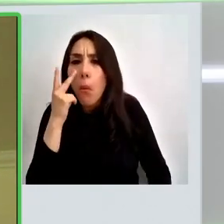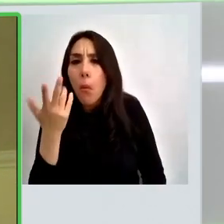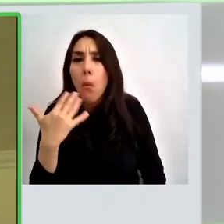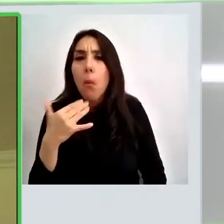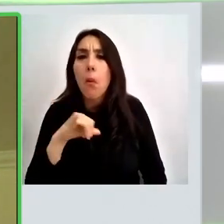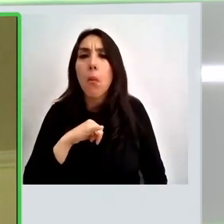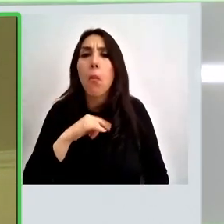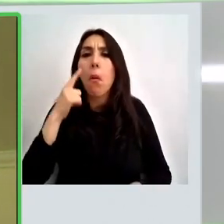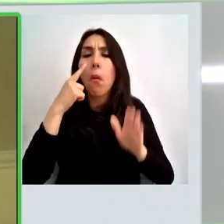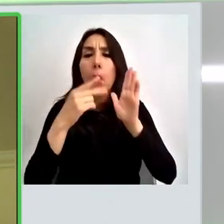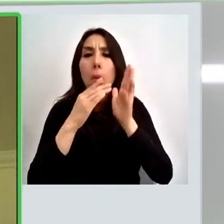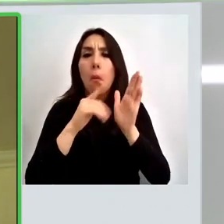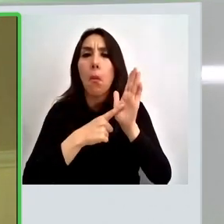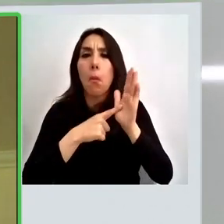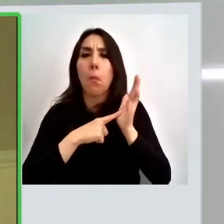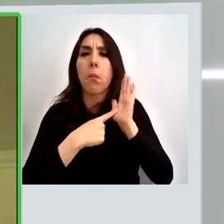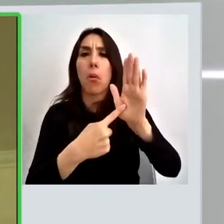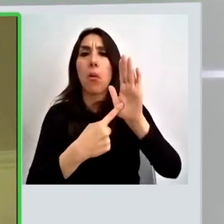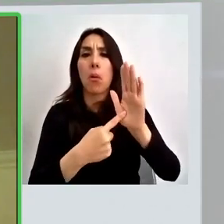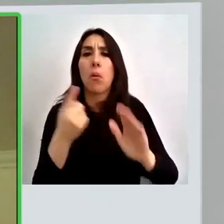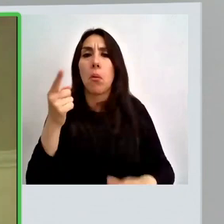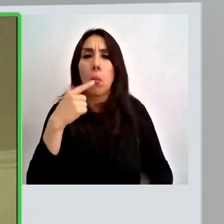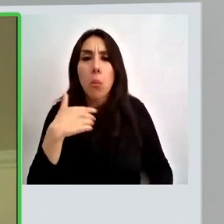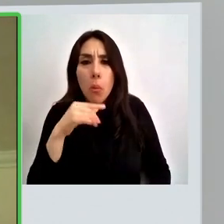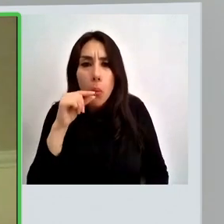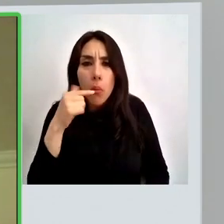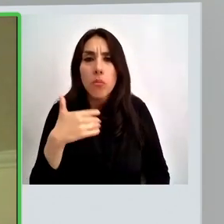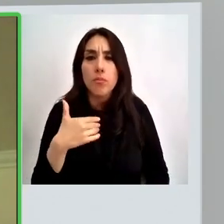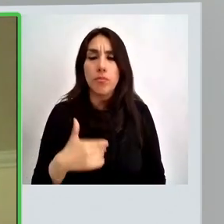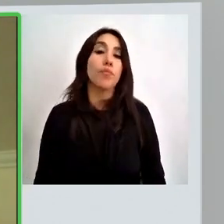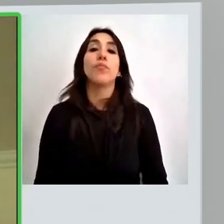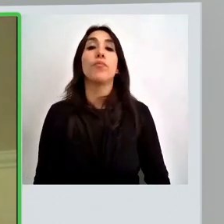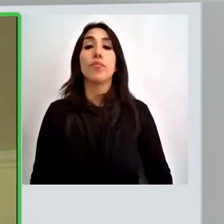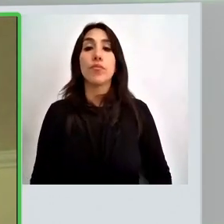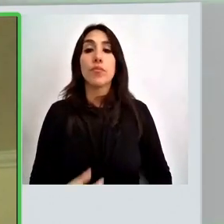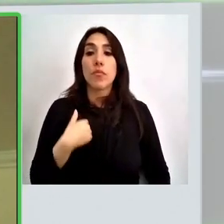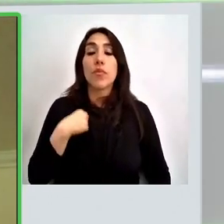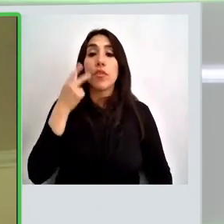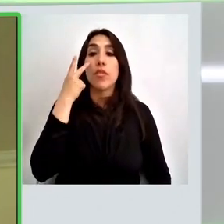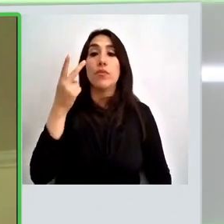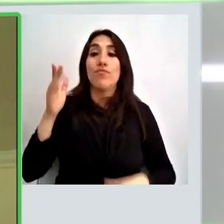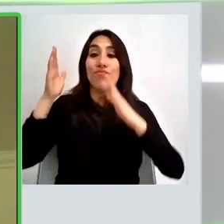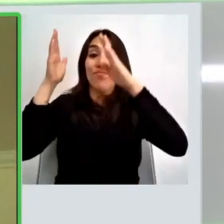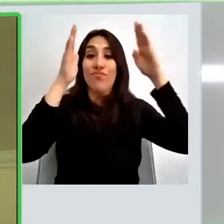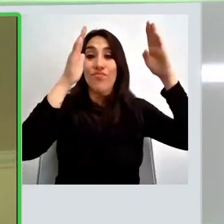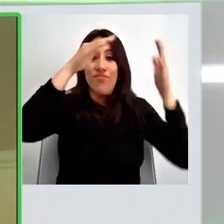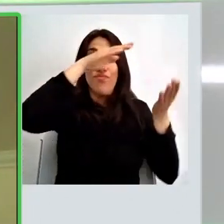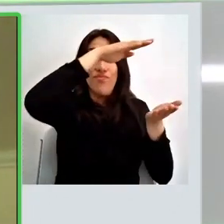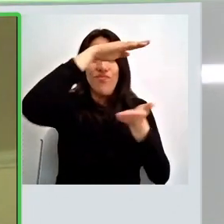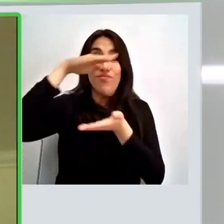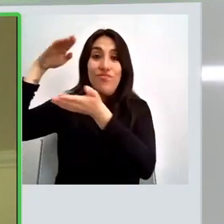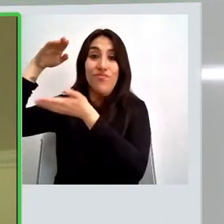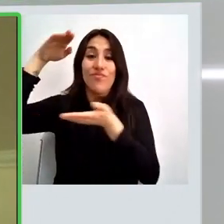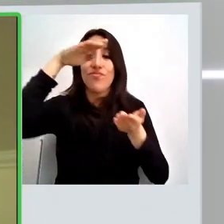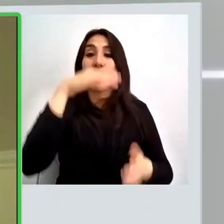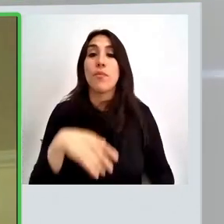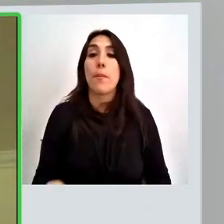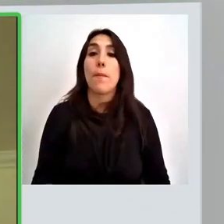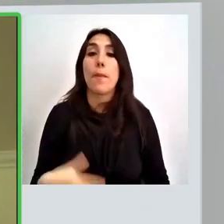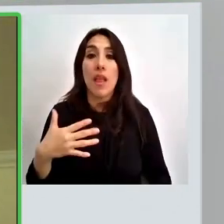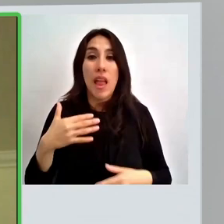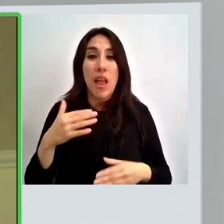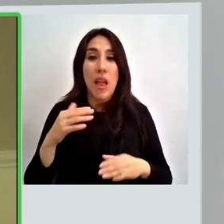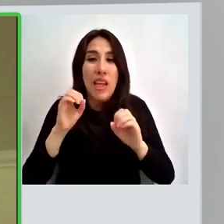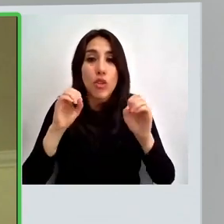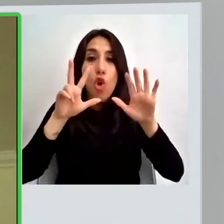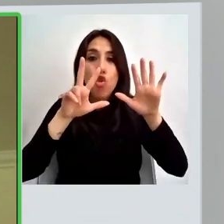think it's over 50%. I think it's like almost 80% of their workforce are persons with